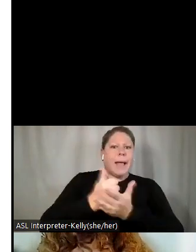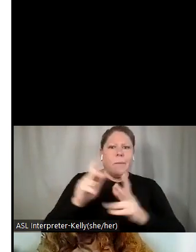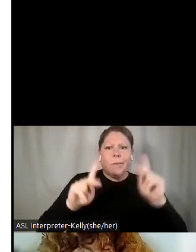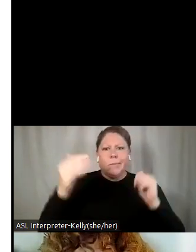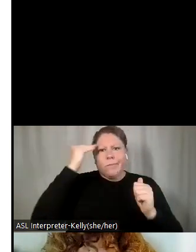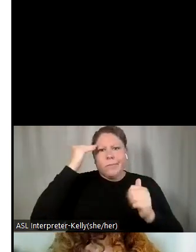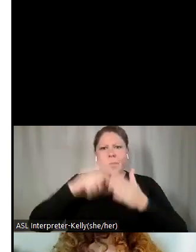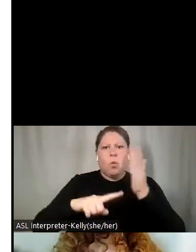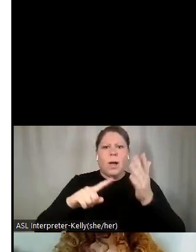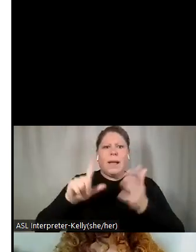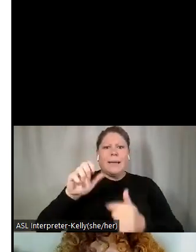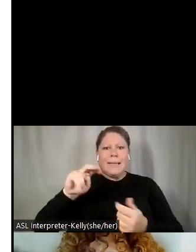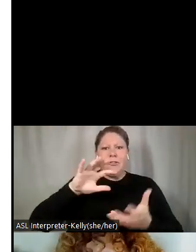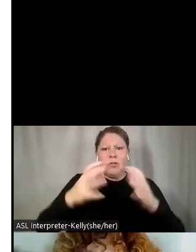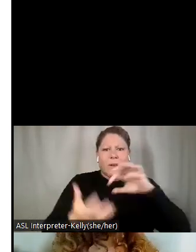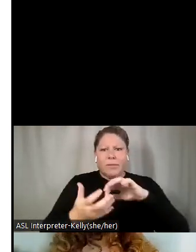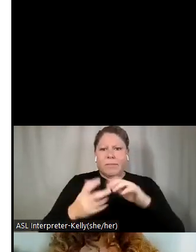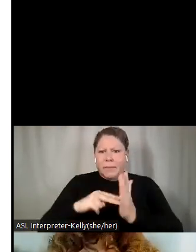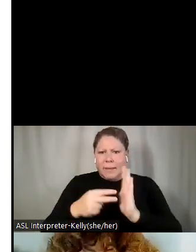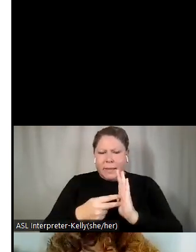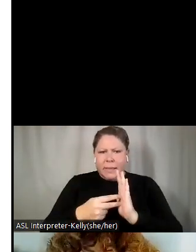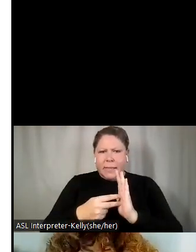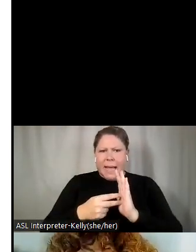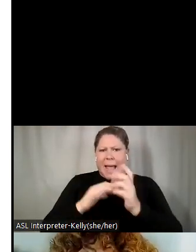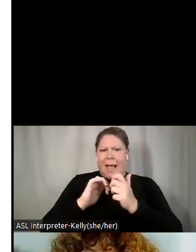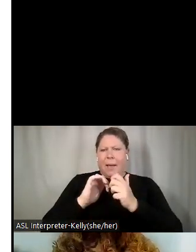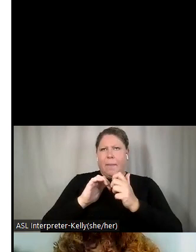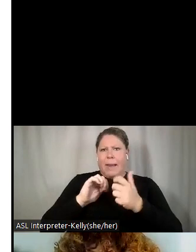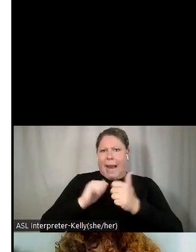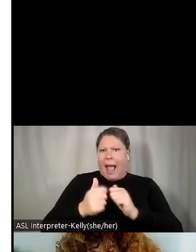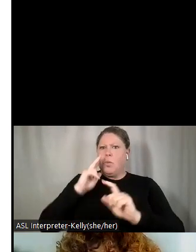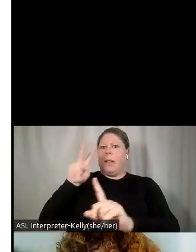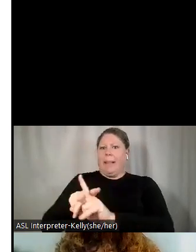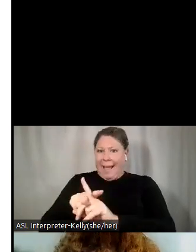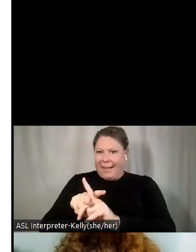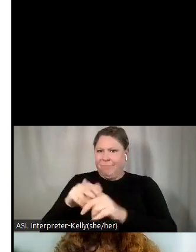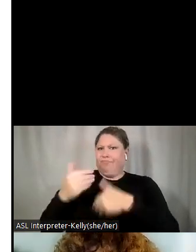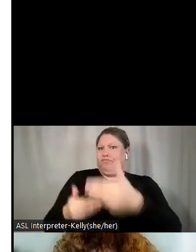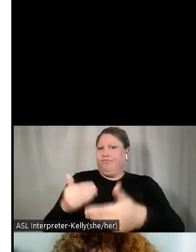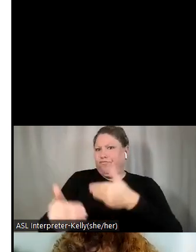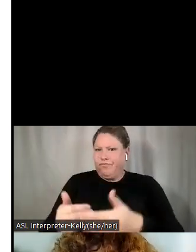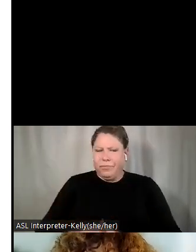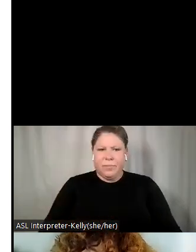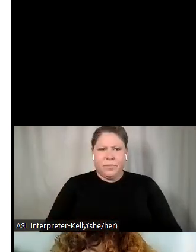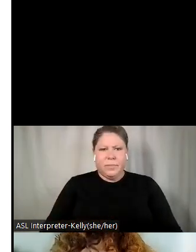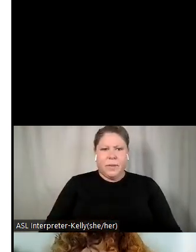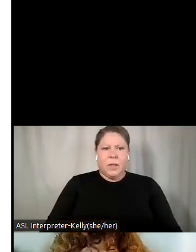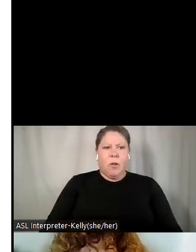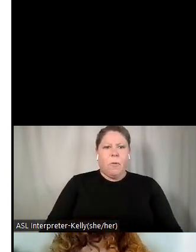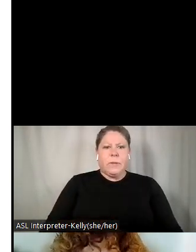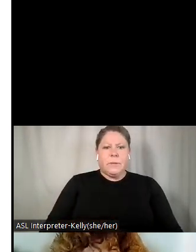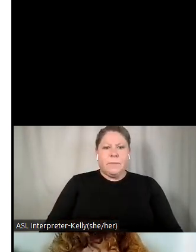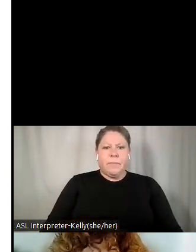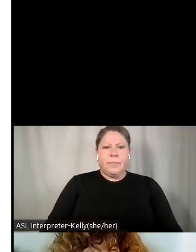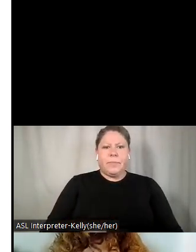might mean. How are we going to apply it? And so we, through the Hoshin that I mentioned earlier, which you'll get